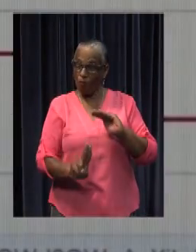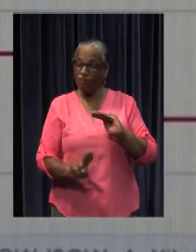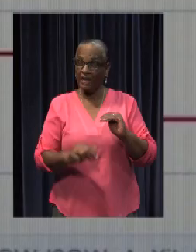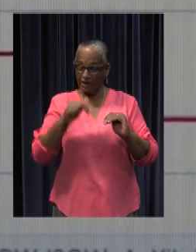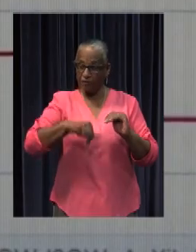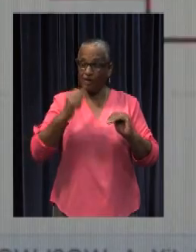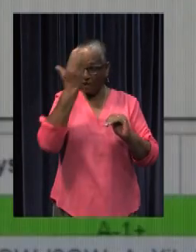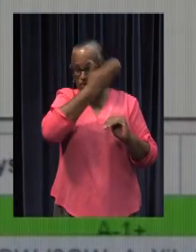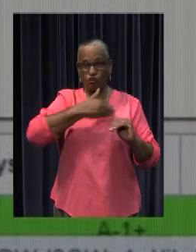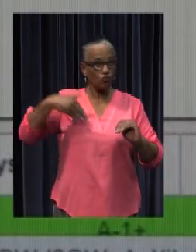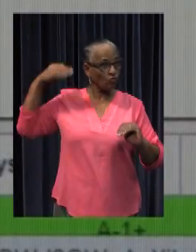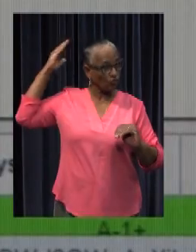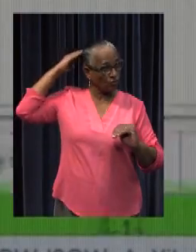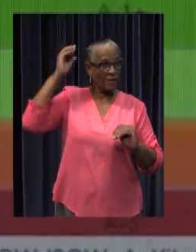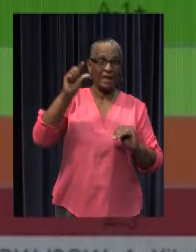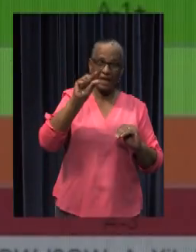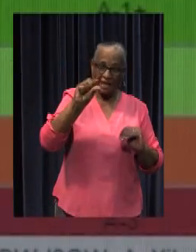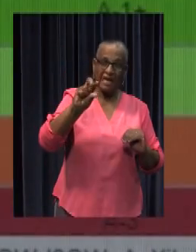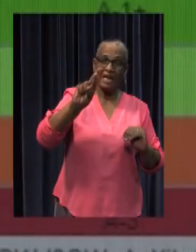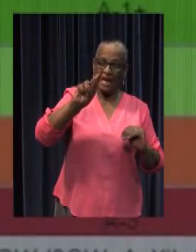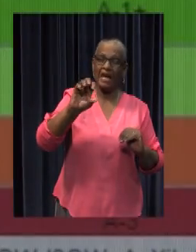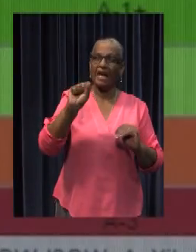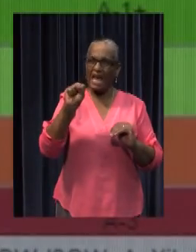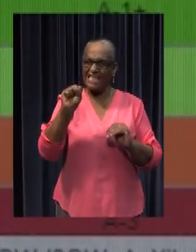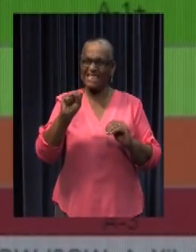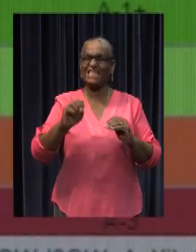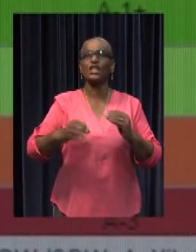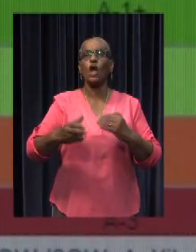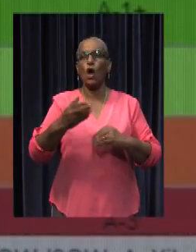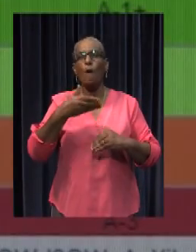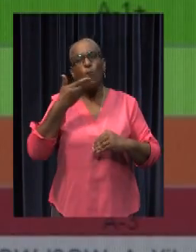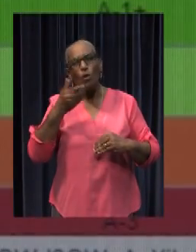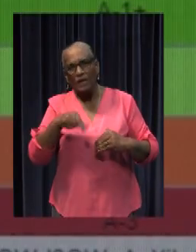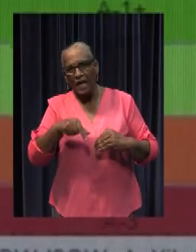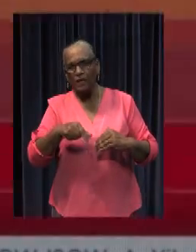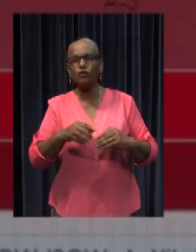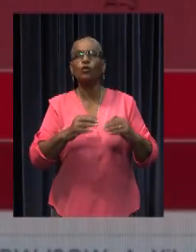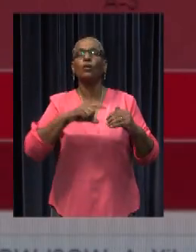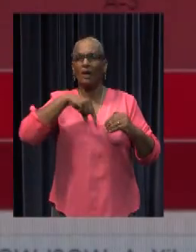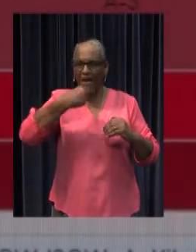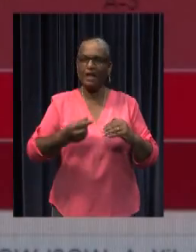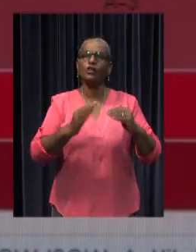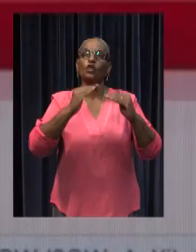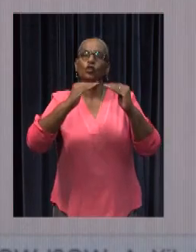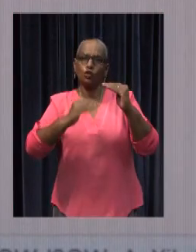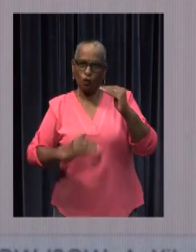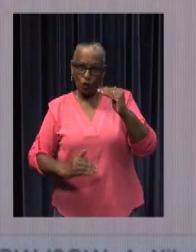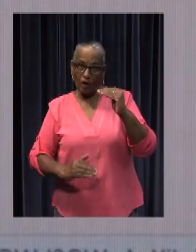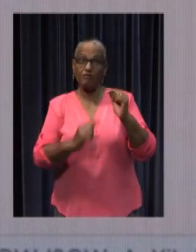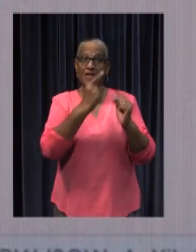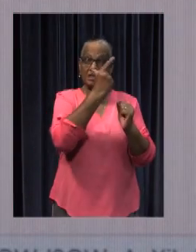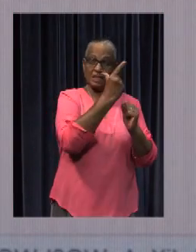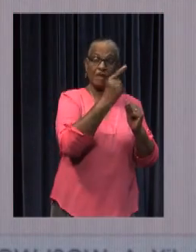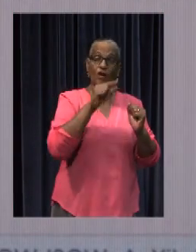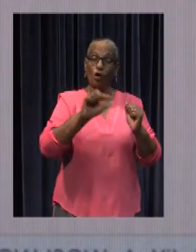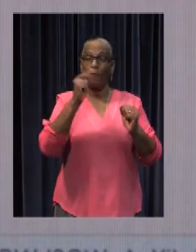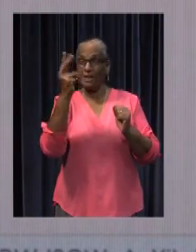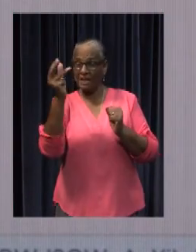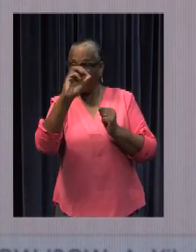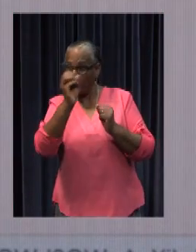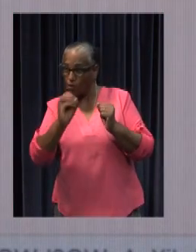the government deficit of Suriname, according to the GFS model, will gradually fall back